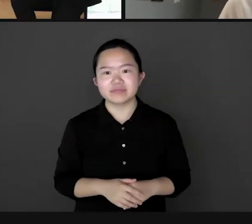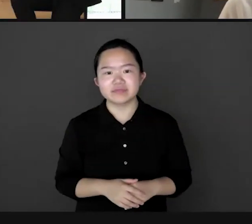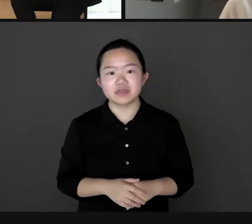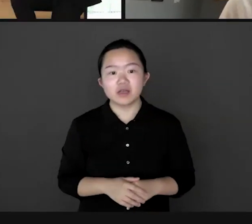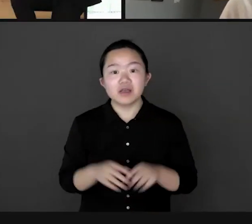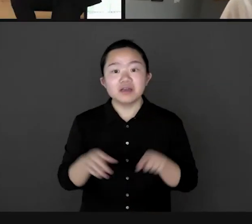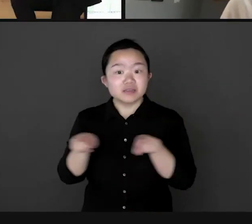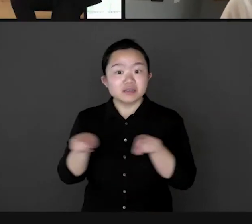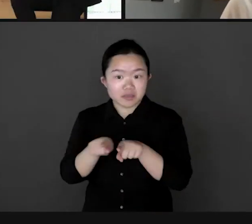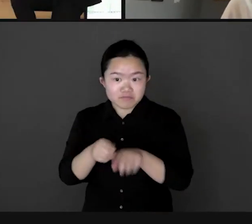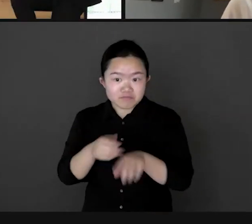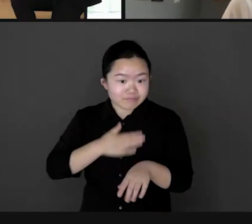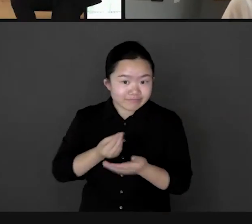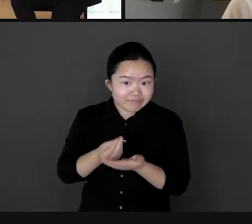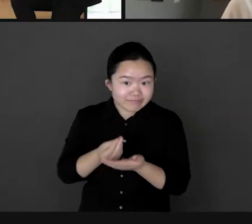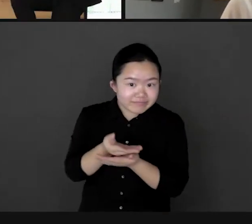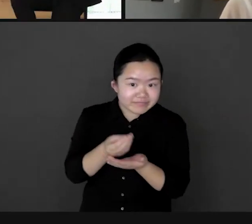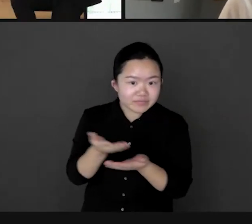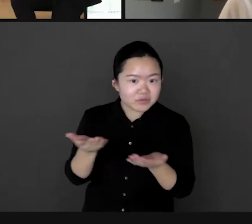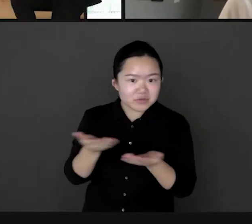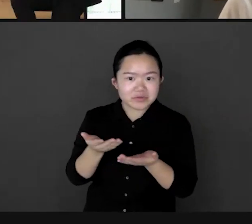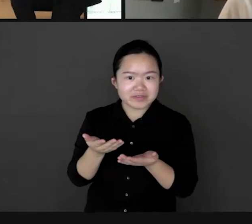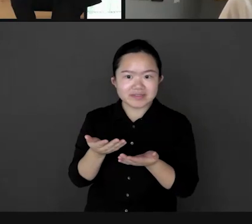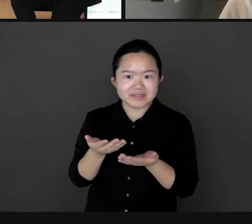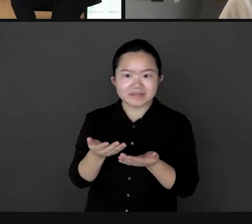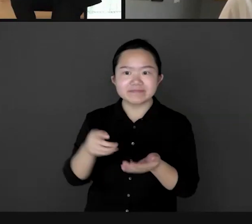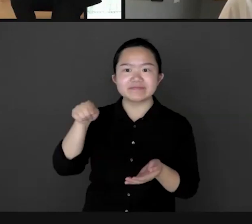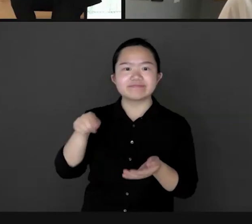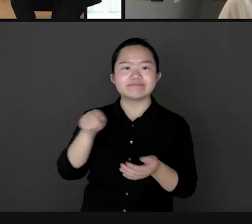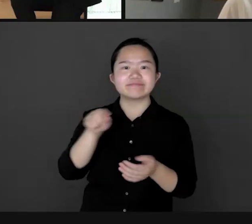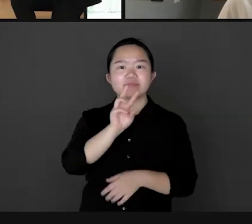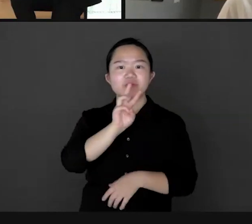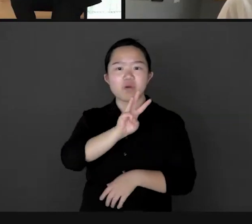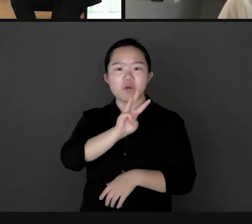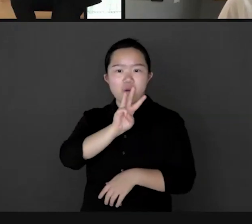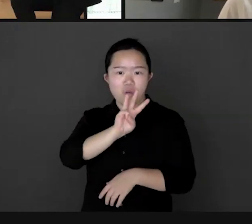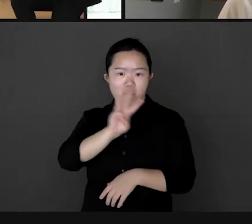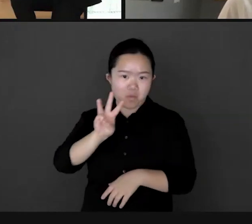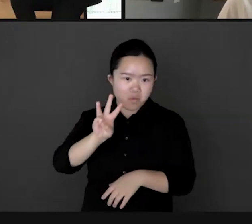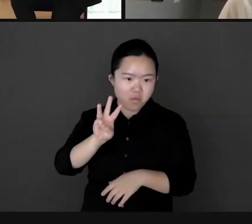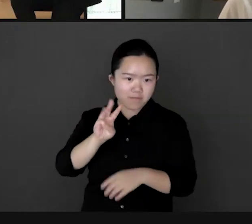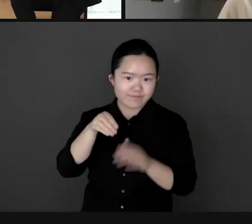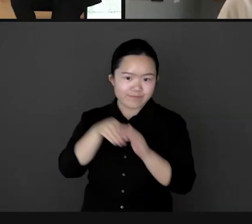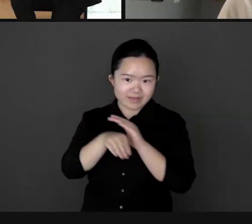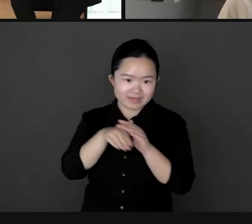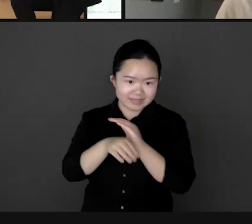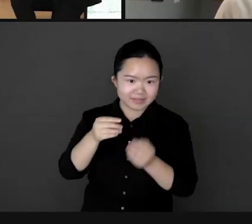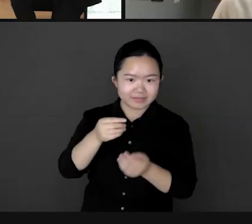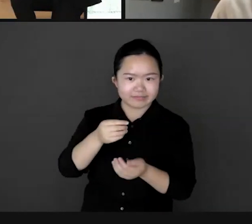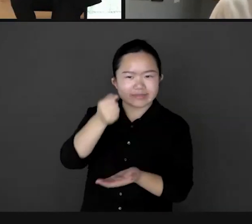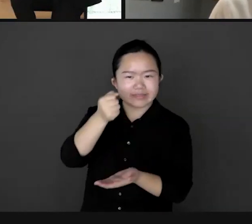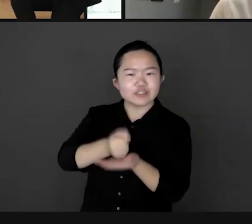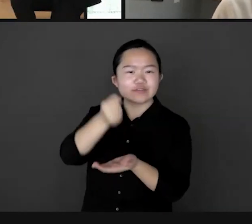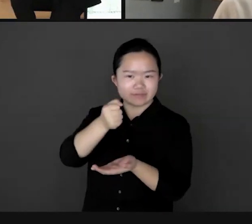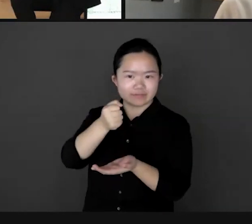the WAS, the Web Accessibility Specialist Certification, has been renewed. It includes WCAG 2.2, that is